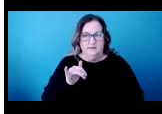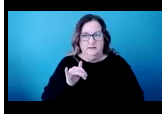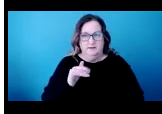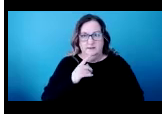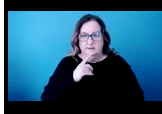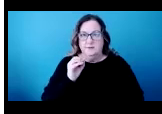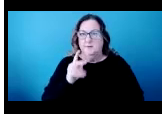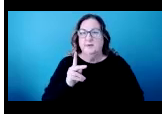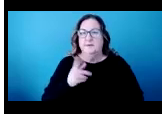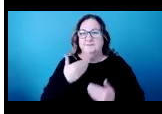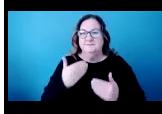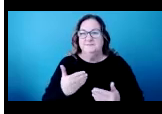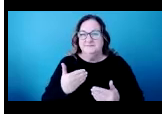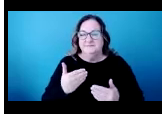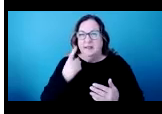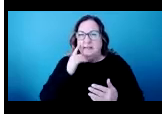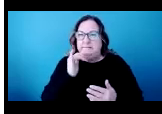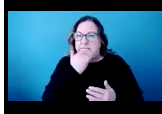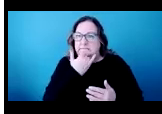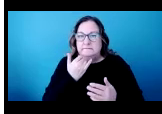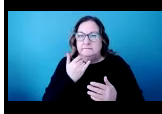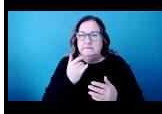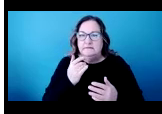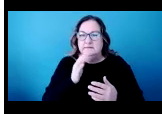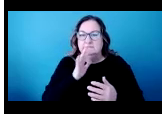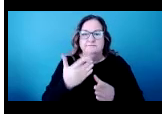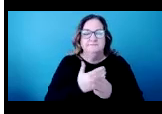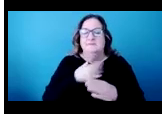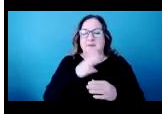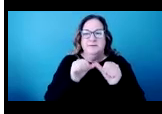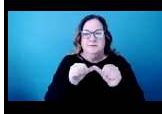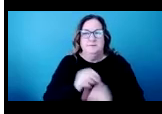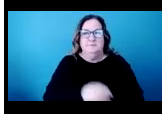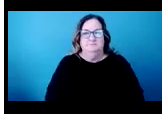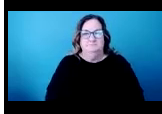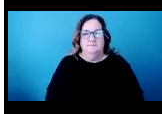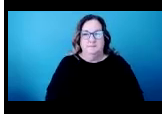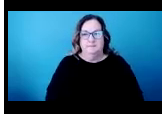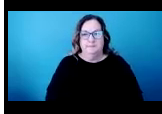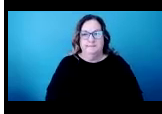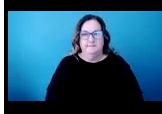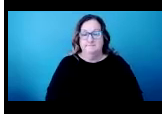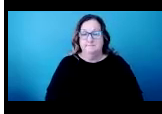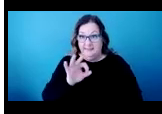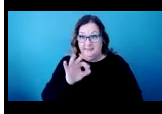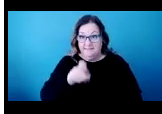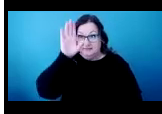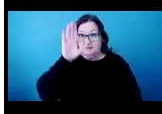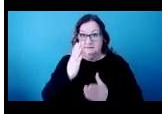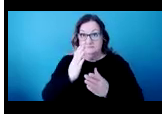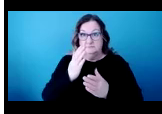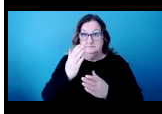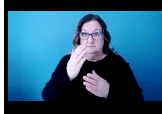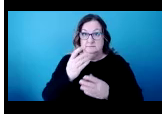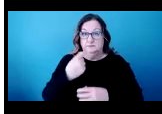Okay, I don't think they were asking a question, so I'm going to keep going. But feel free to stop me if